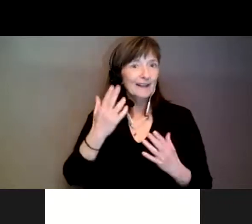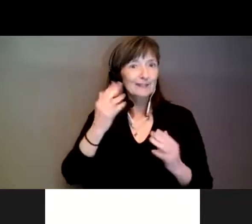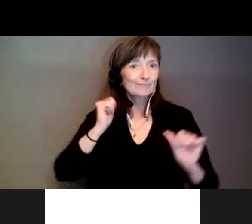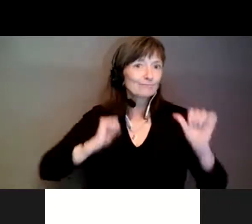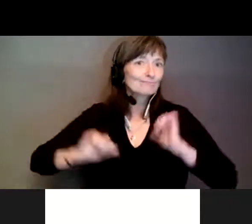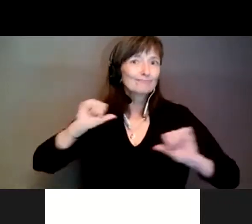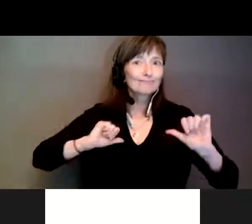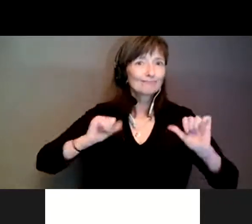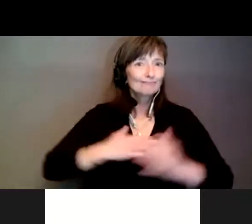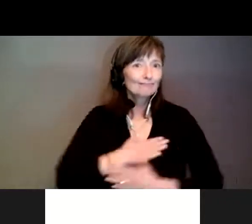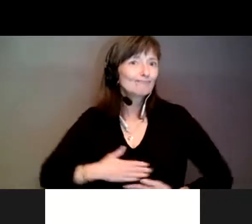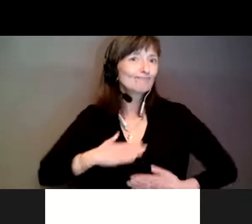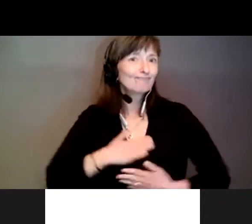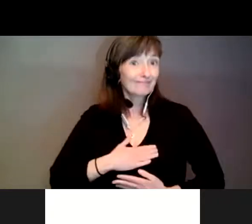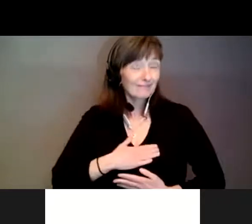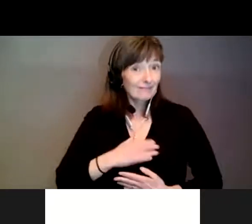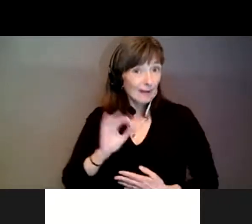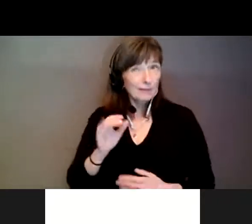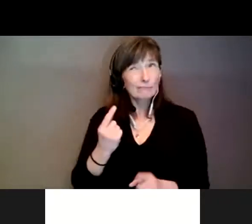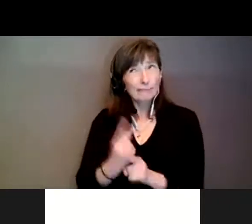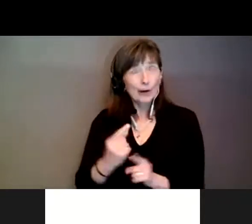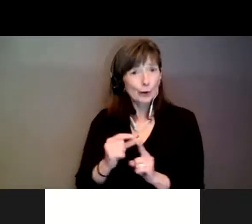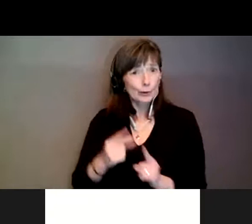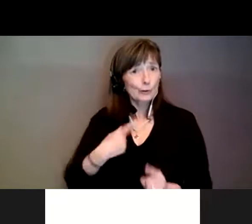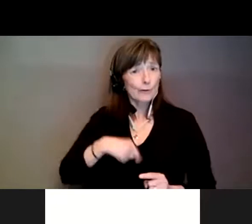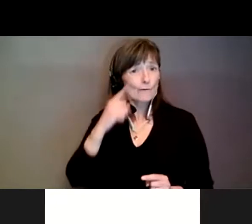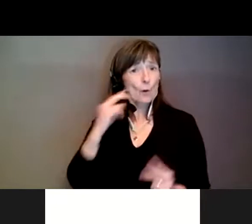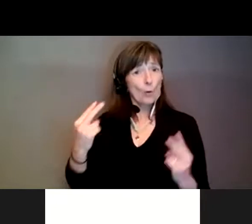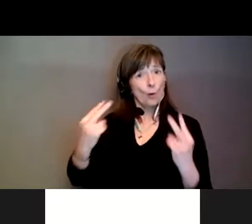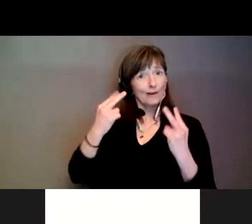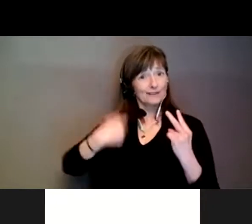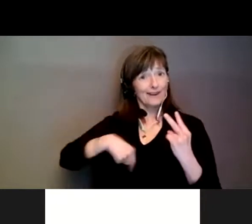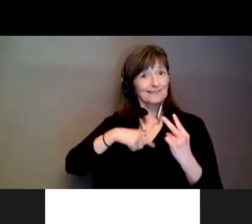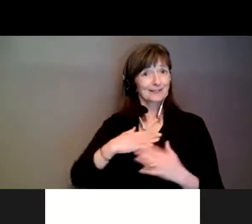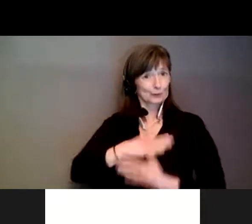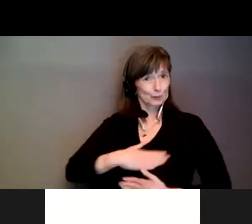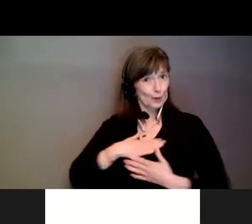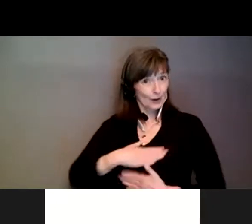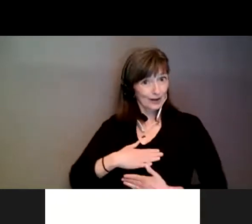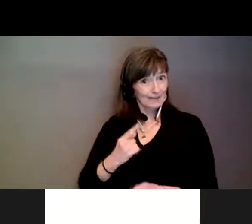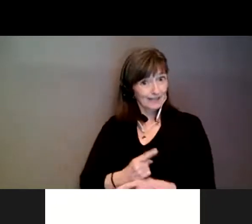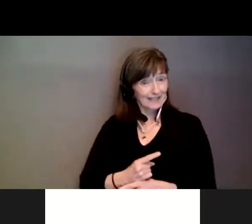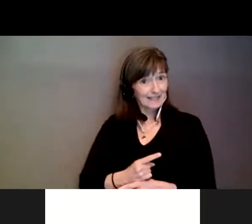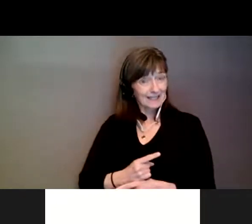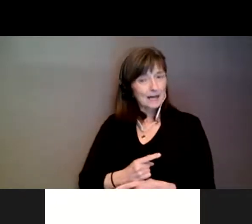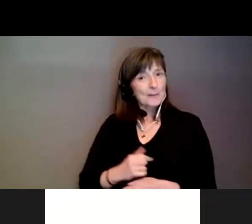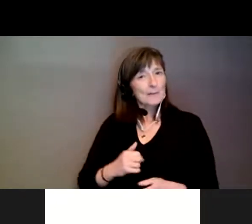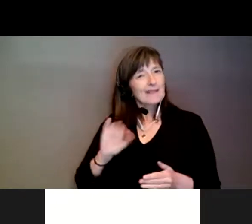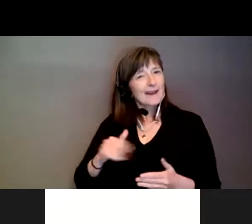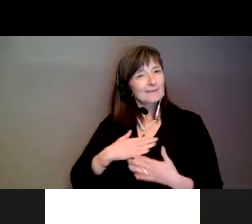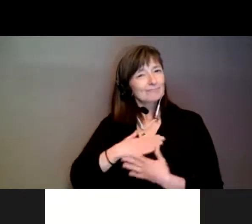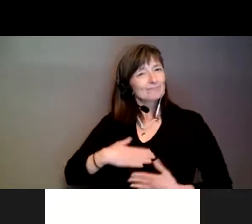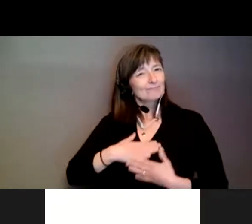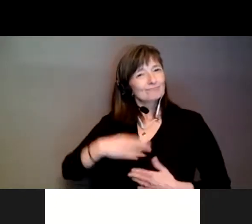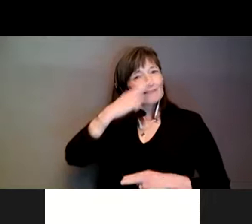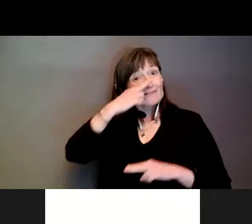yeah, that's the right word, they are entertaining, can really help people to discuss the issues